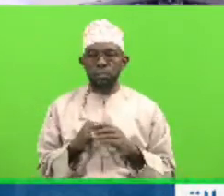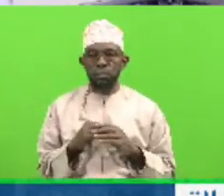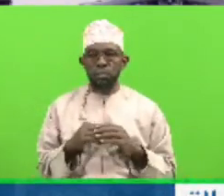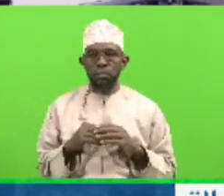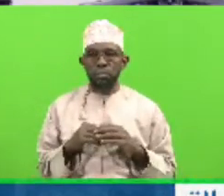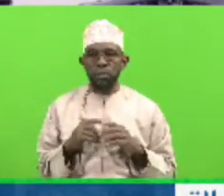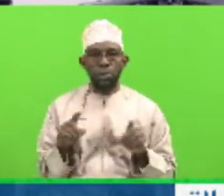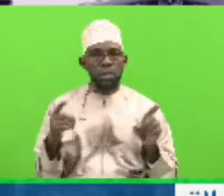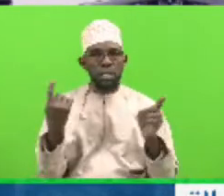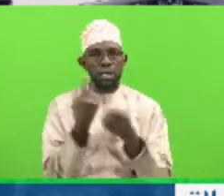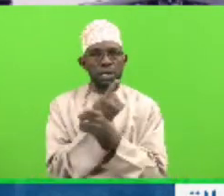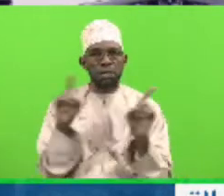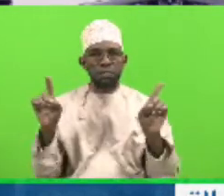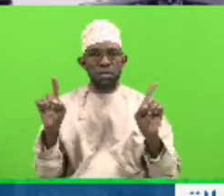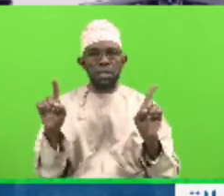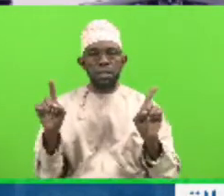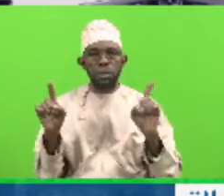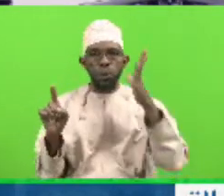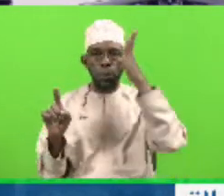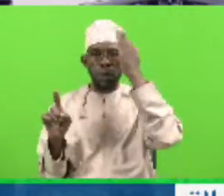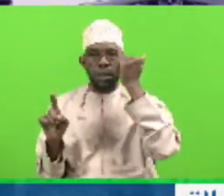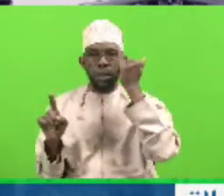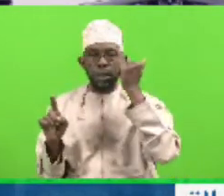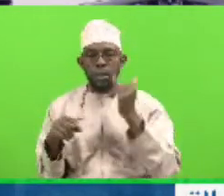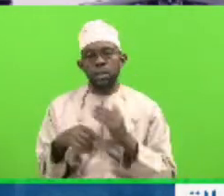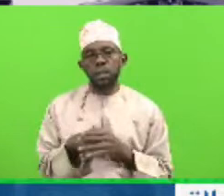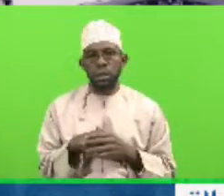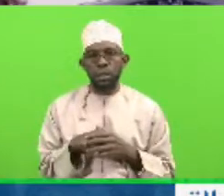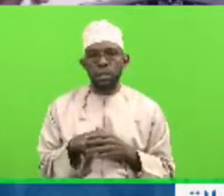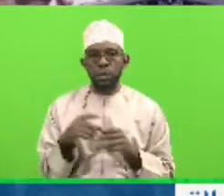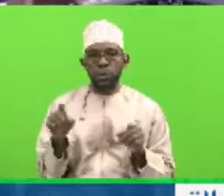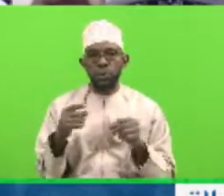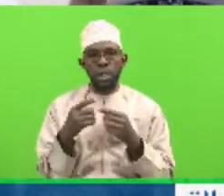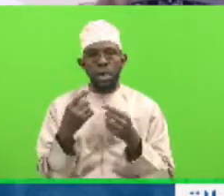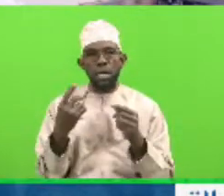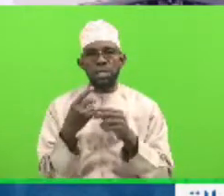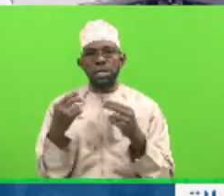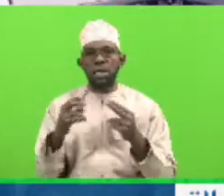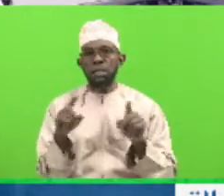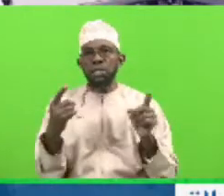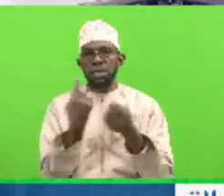They are different. And because of this, the two have different roles.